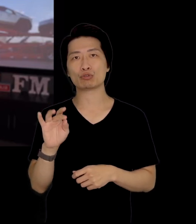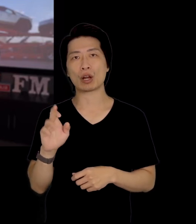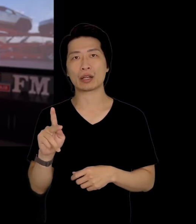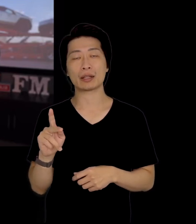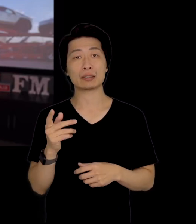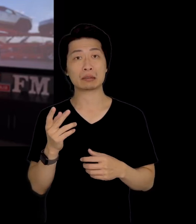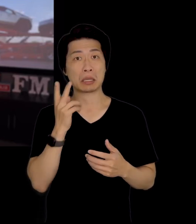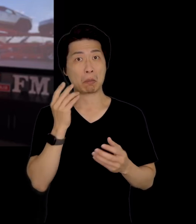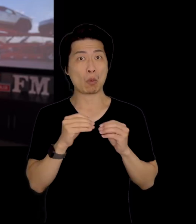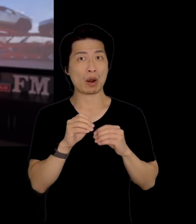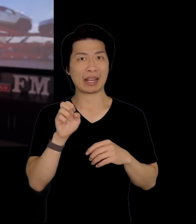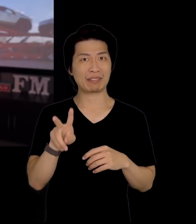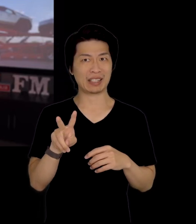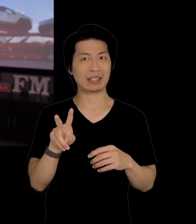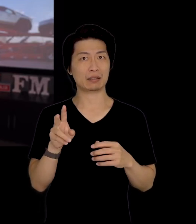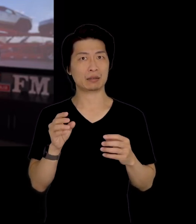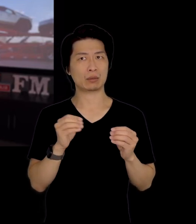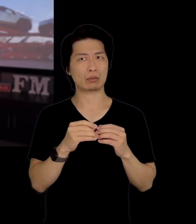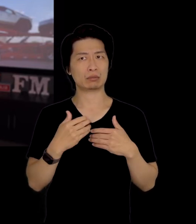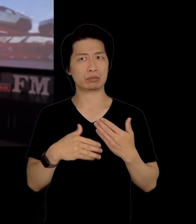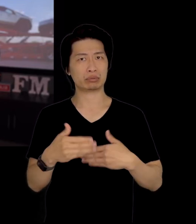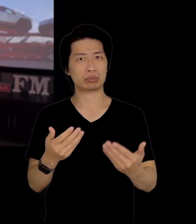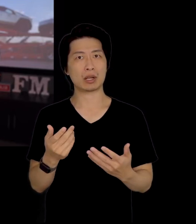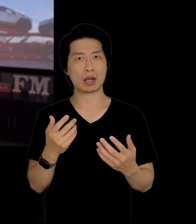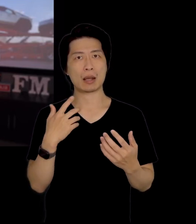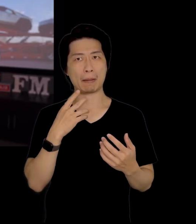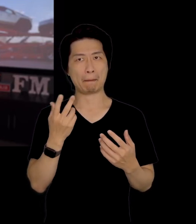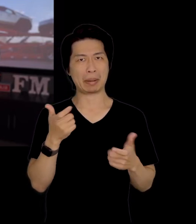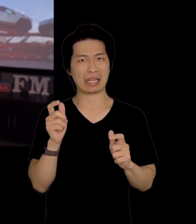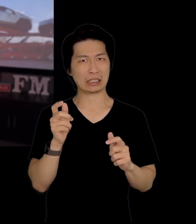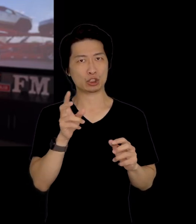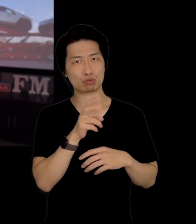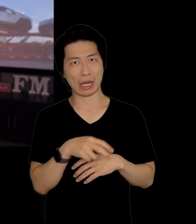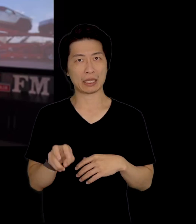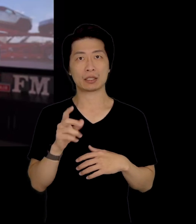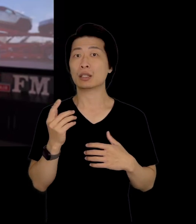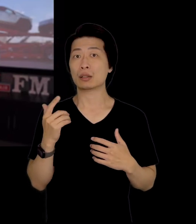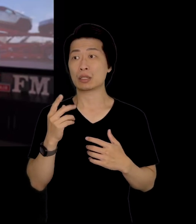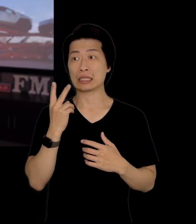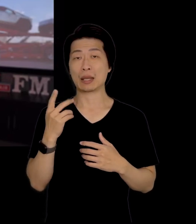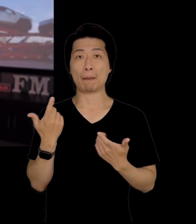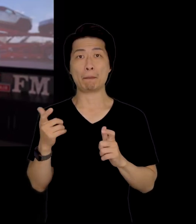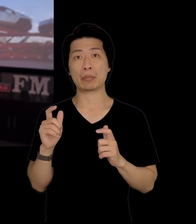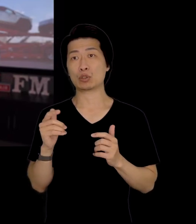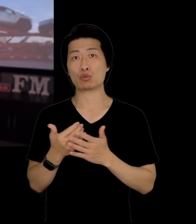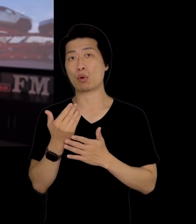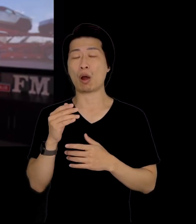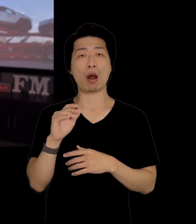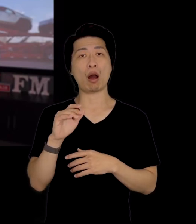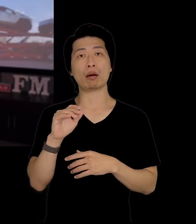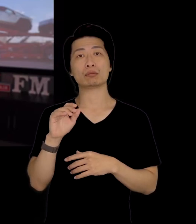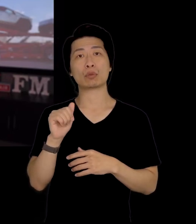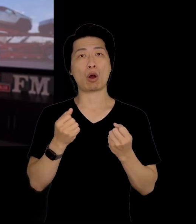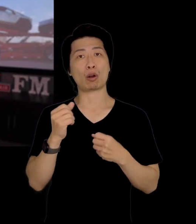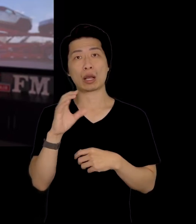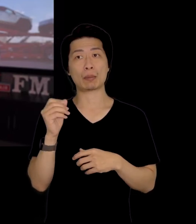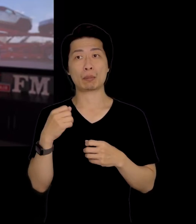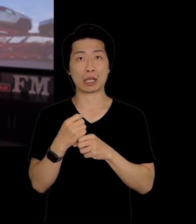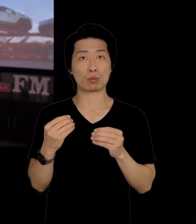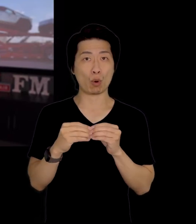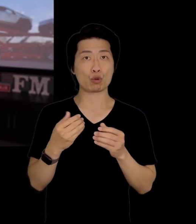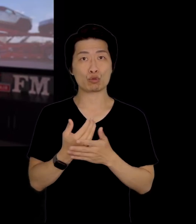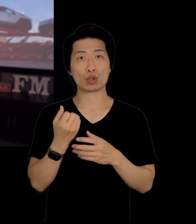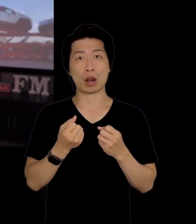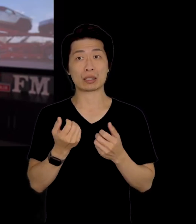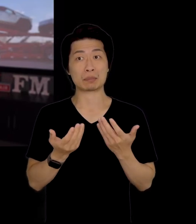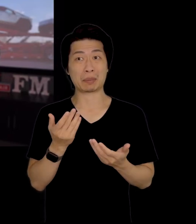happening in the EV space, believe it or not. And it does seem like we're starting to enter a really big transition, especially as these new automakers start making more